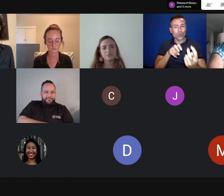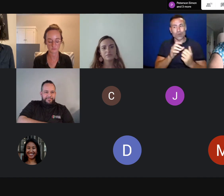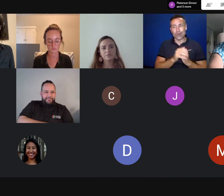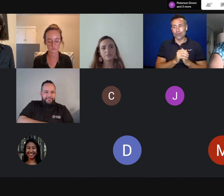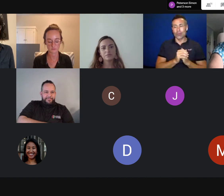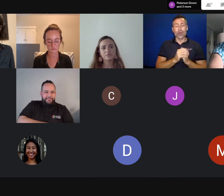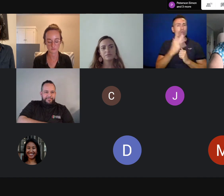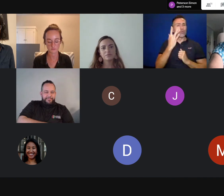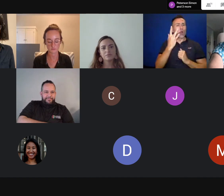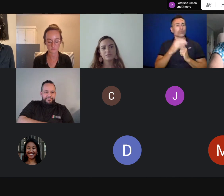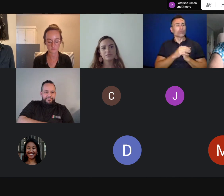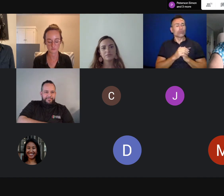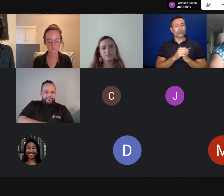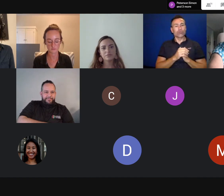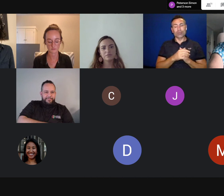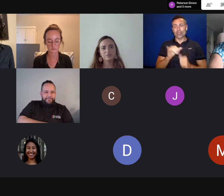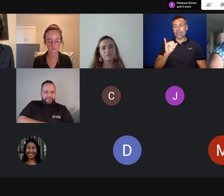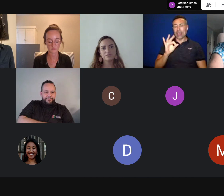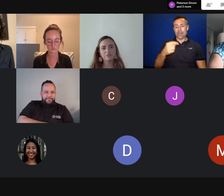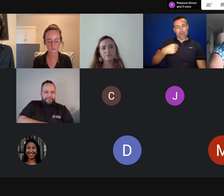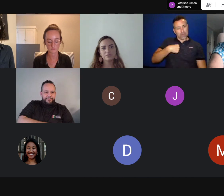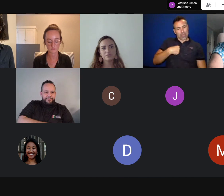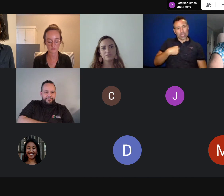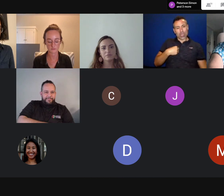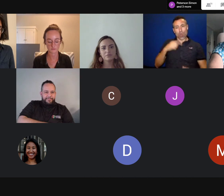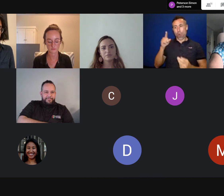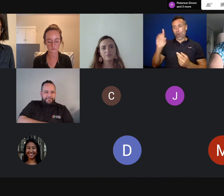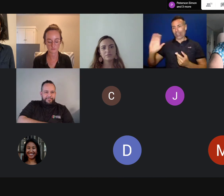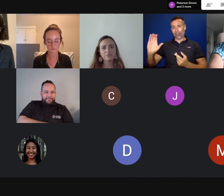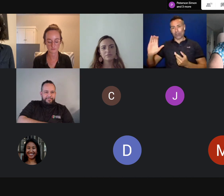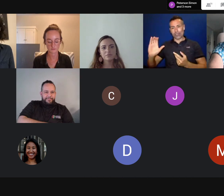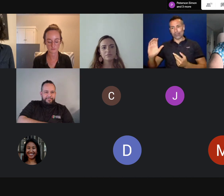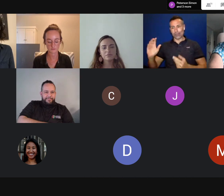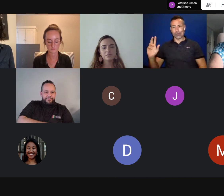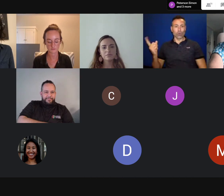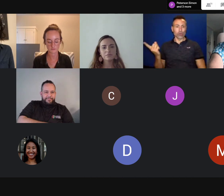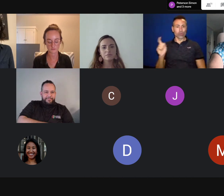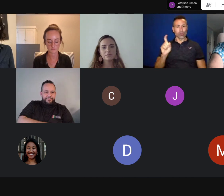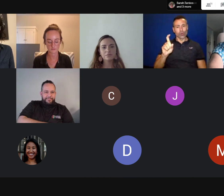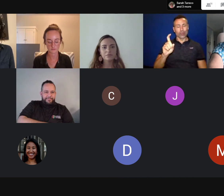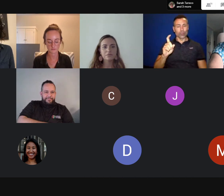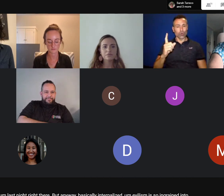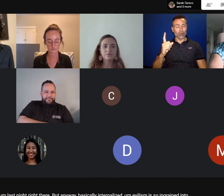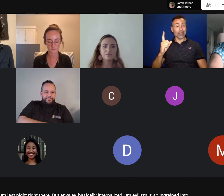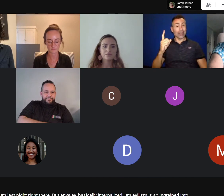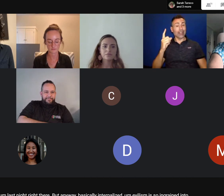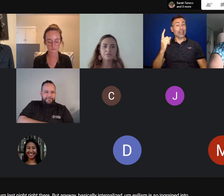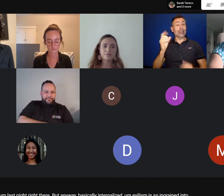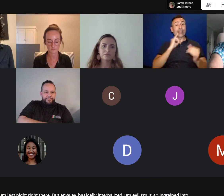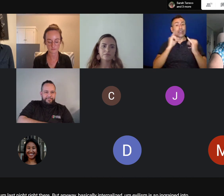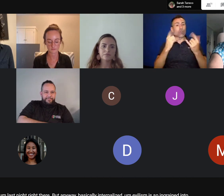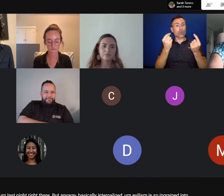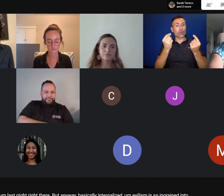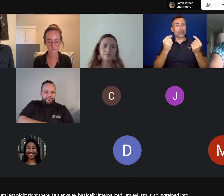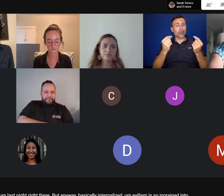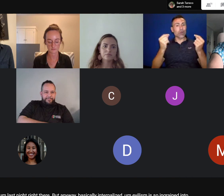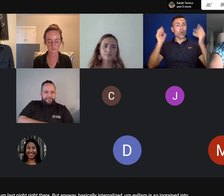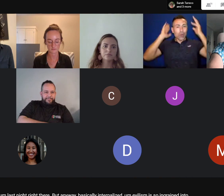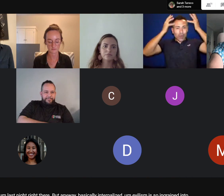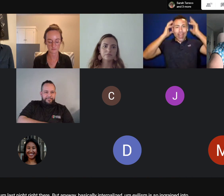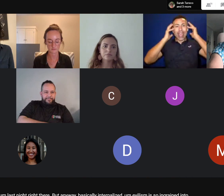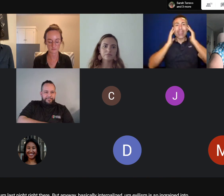it, if I or Katarina go into a job interview, we put our hair down, we're able to talk, we're able to have a